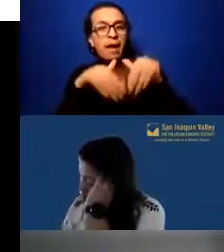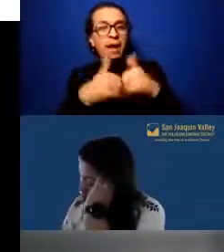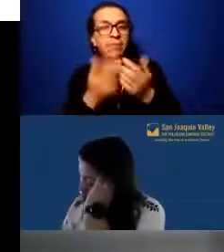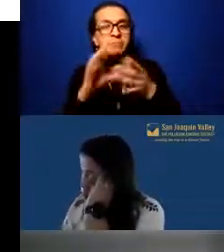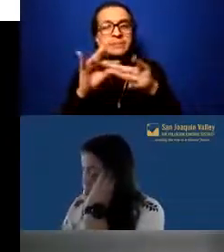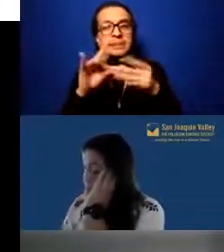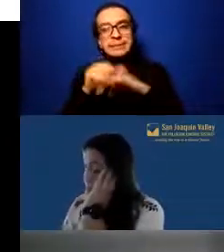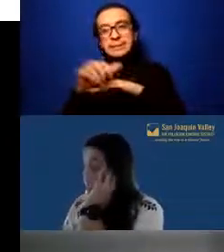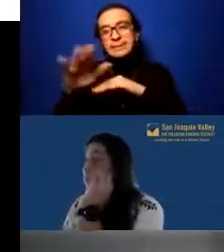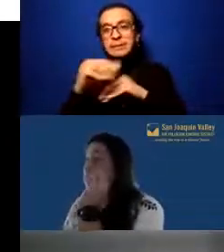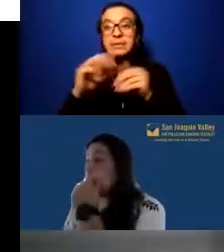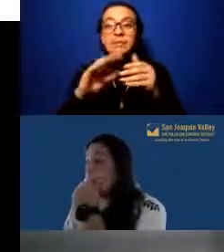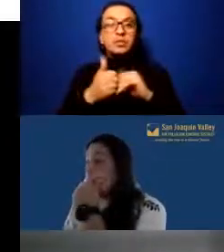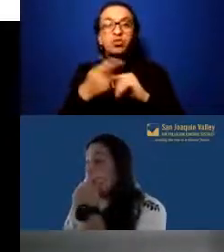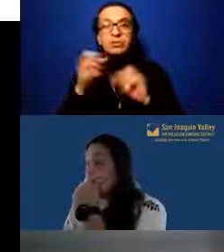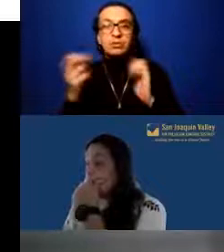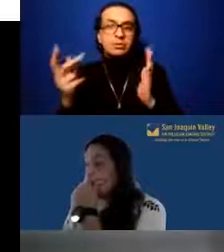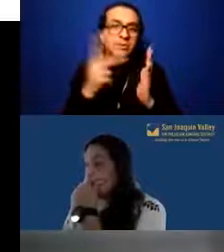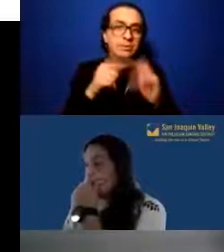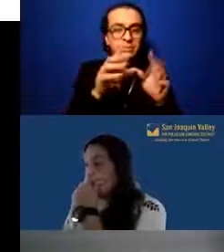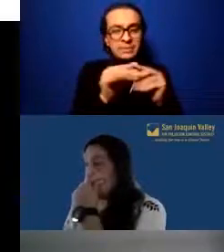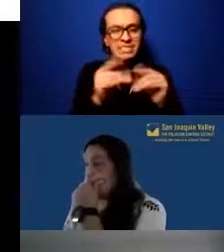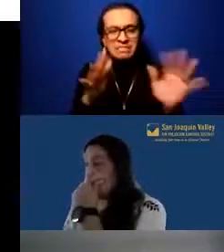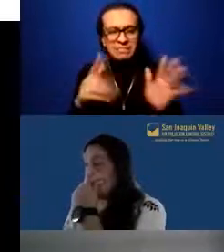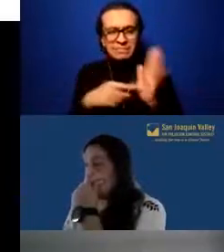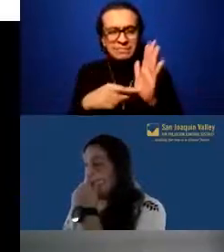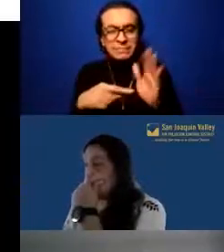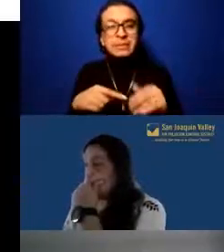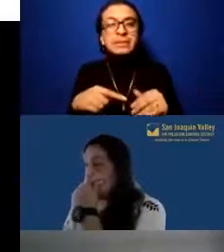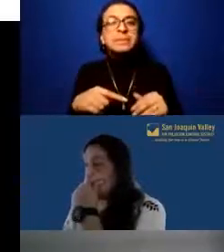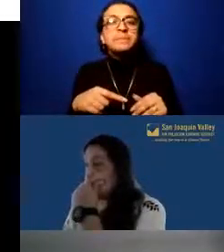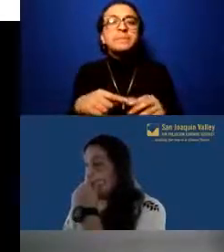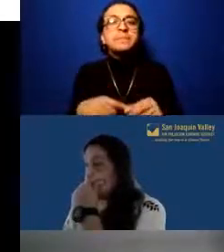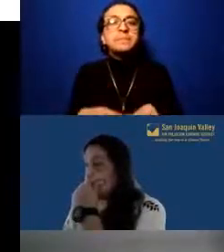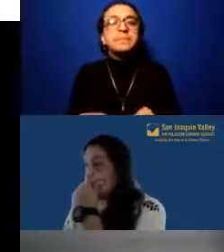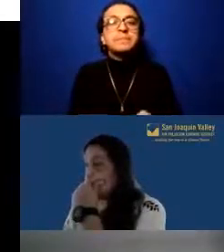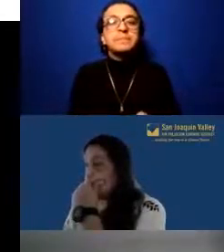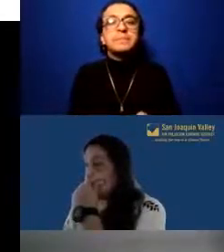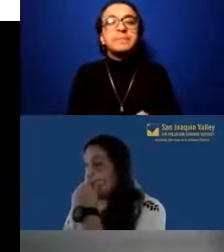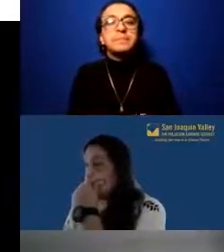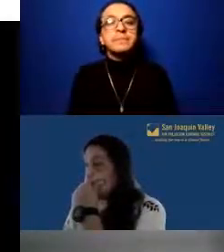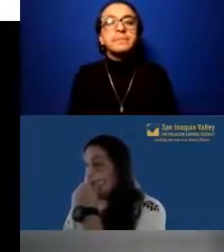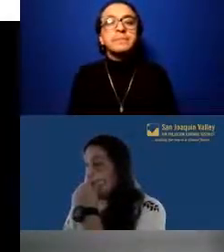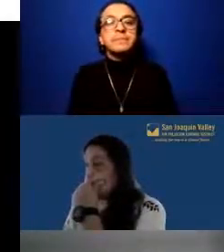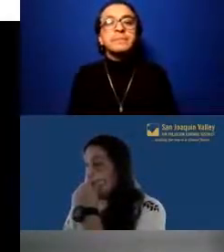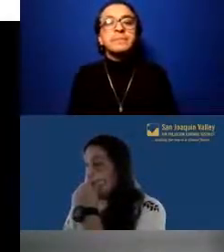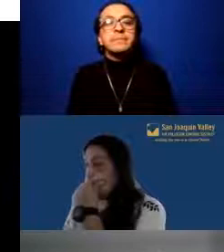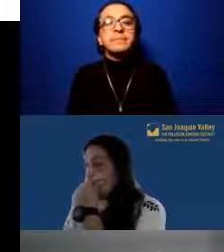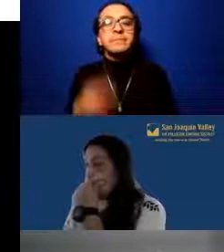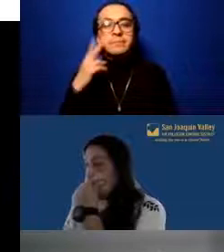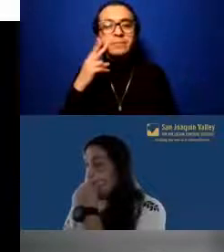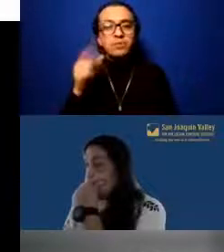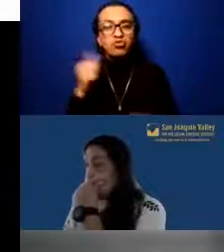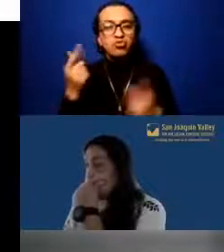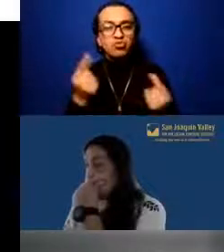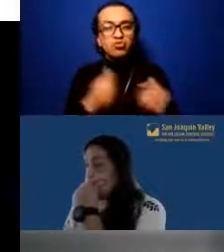message and then how to come back to the original meeting. And let's see what other options we